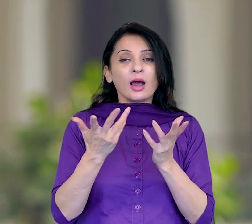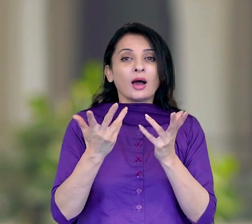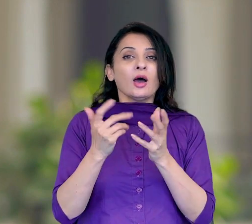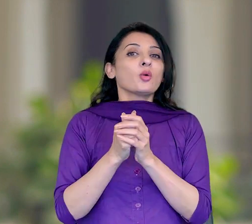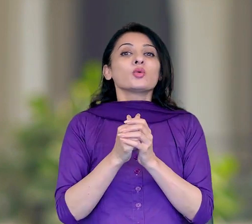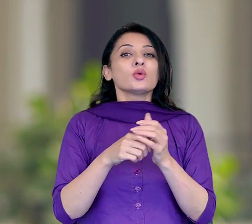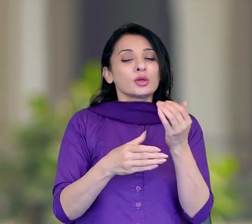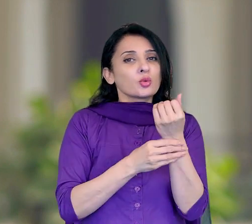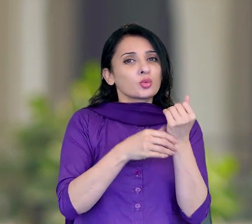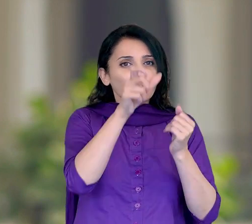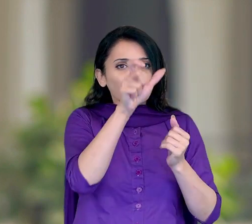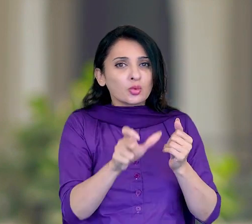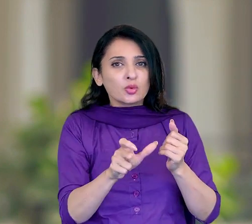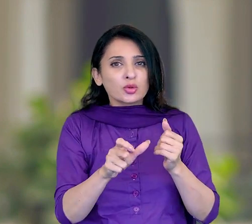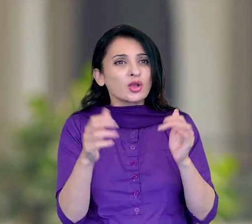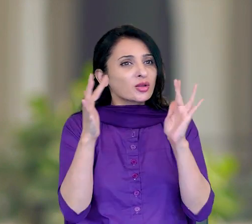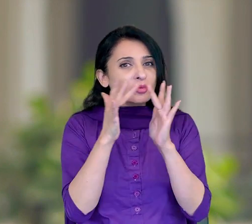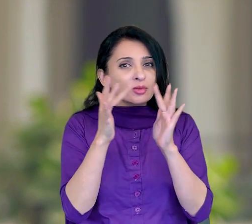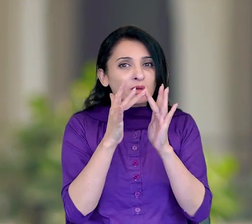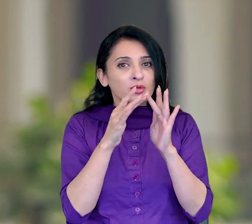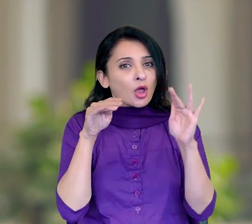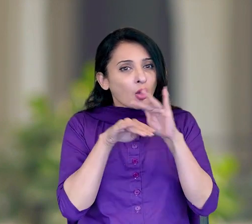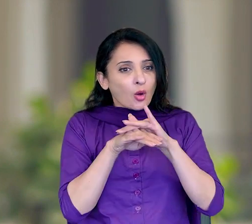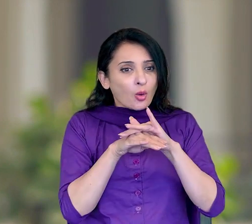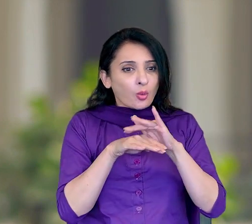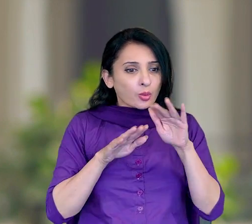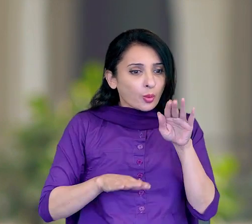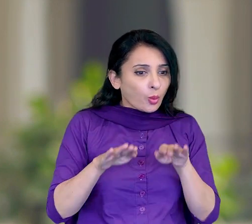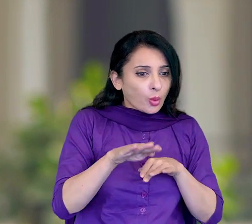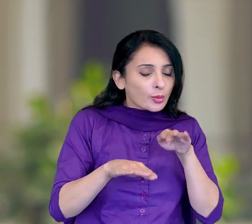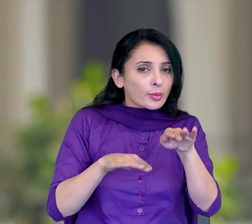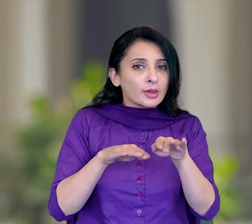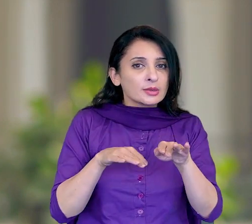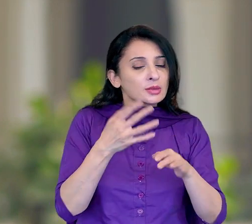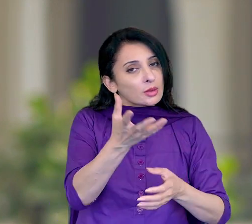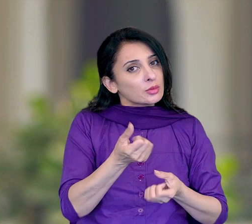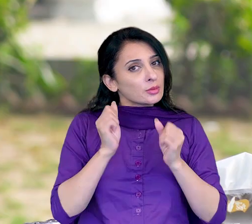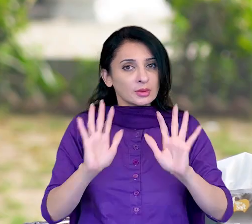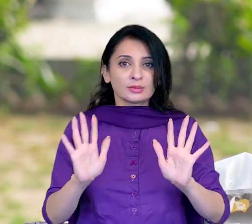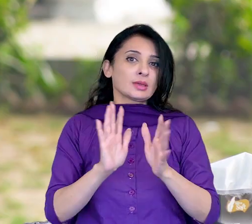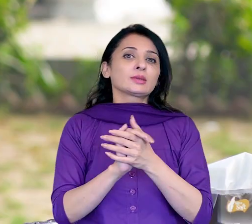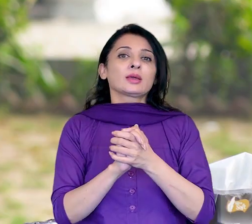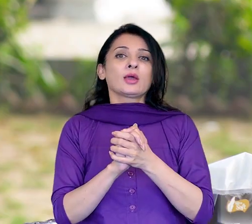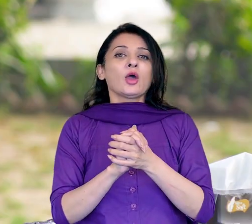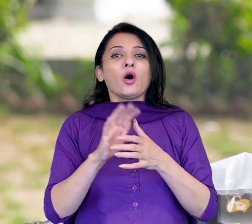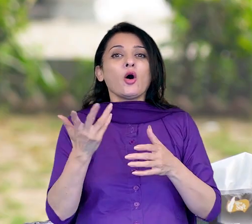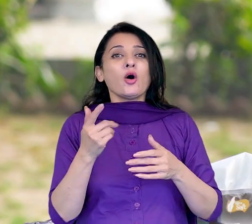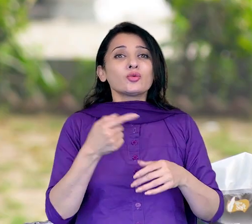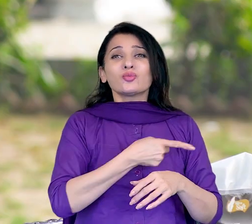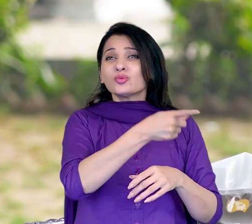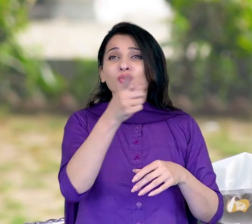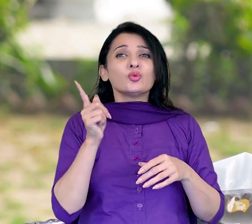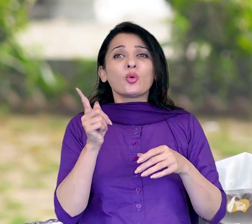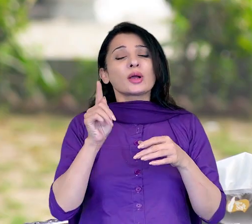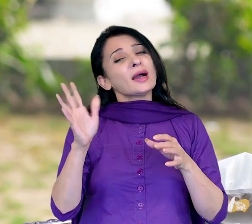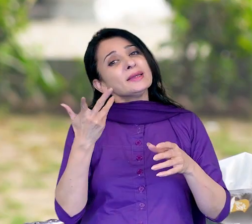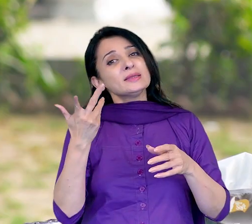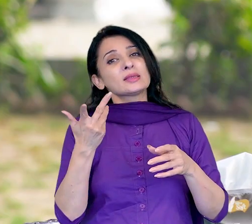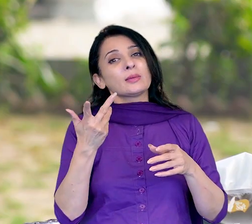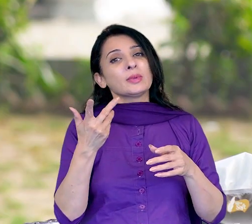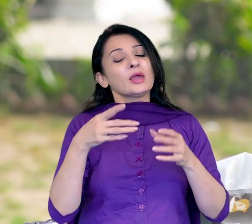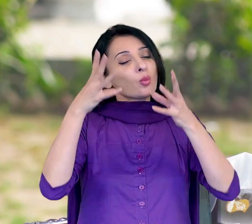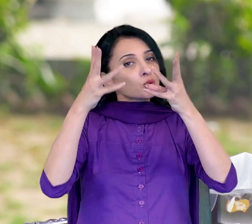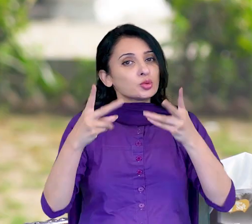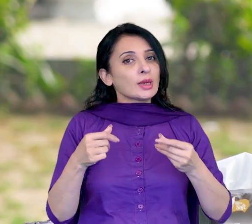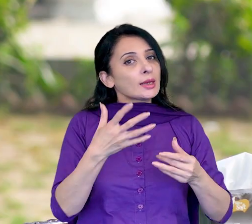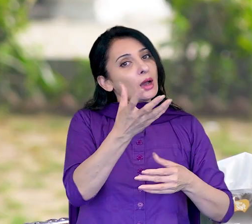the data was protected and people could access the data from anywhere in the world. Now this gives a great latitude and